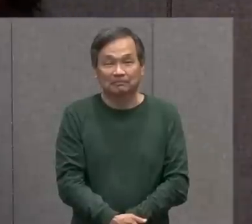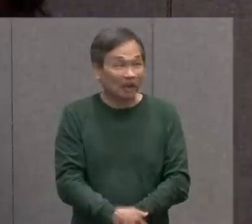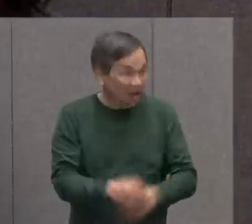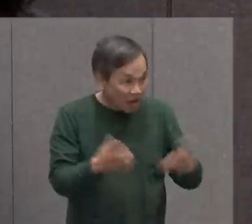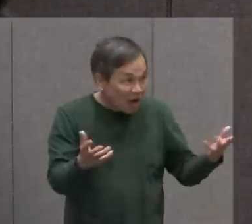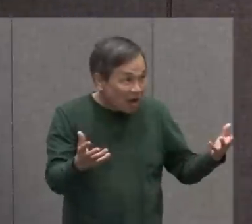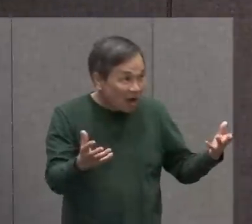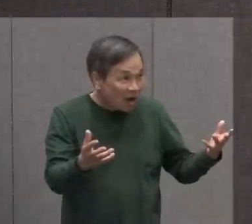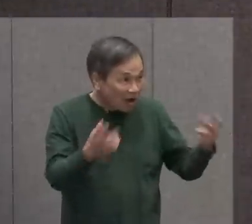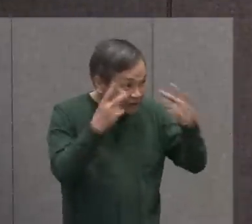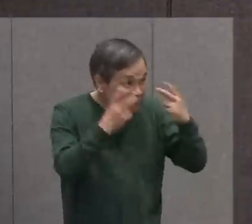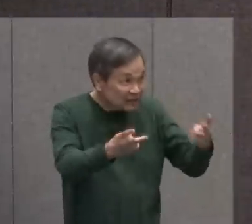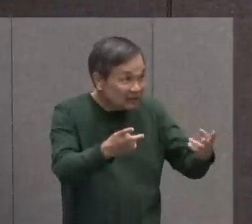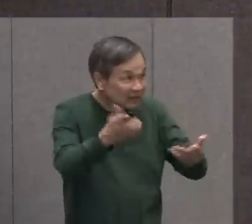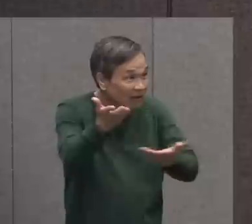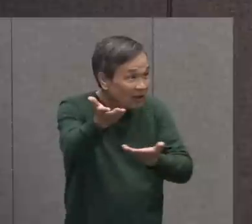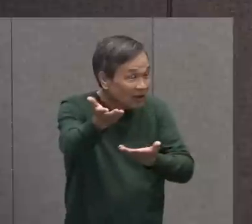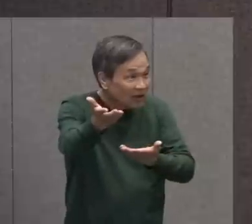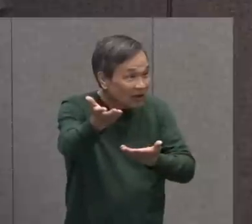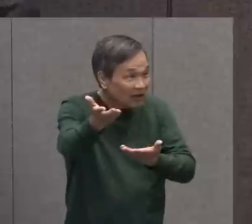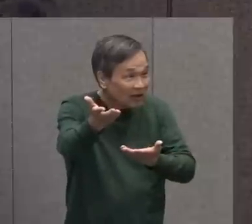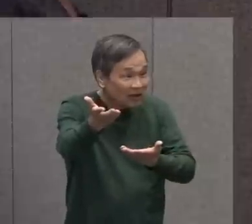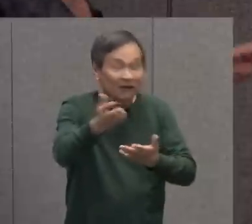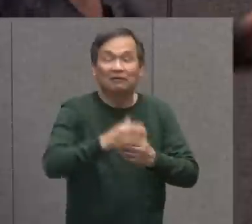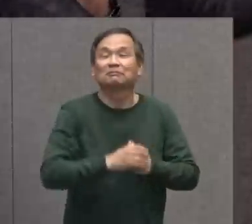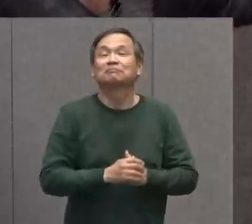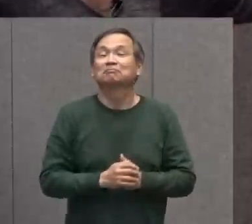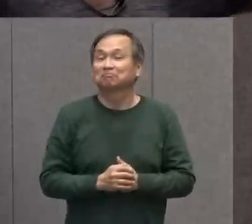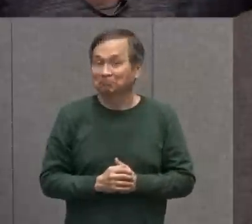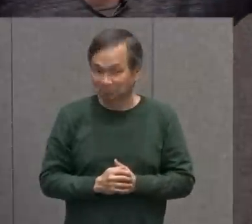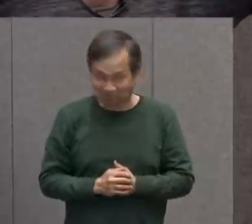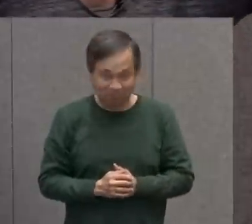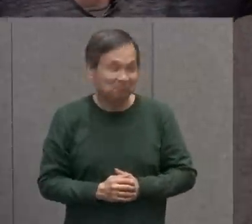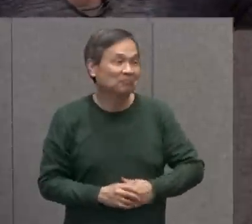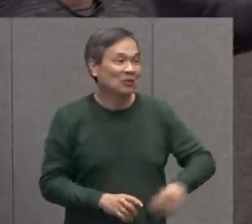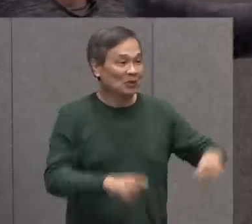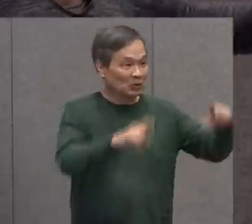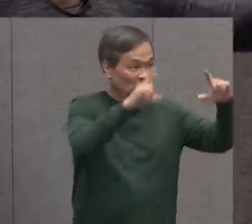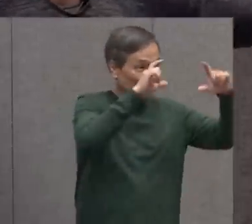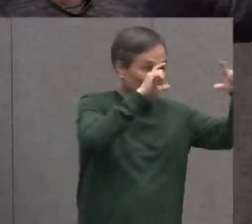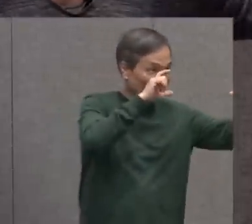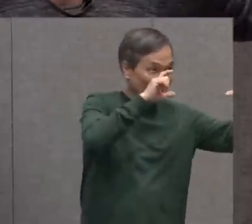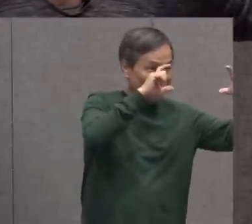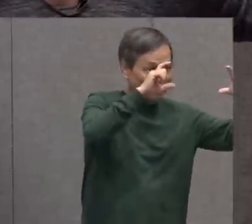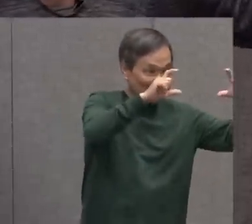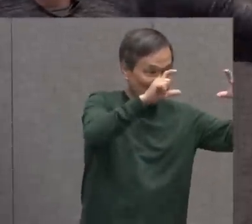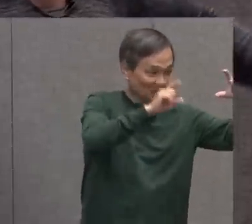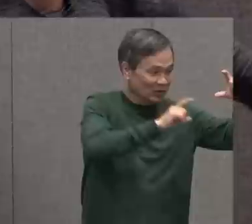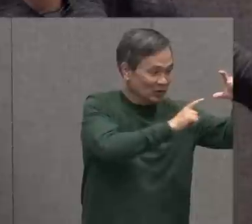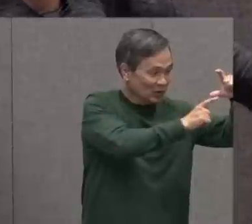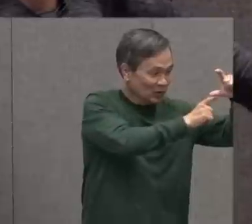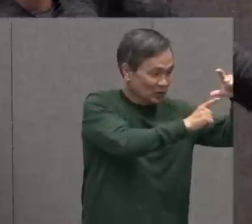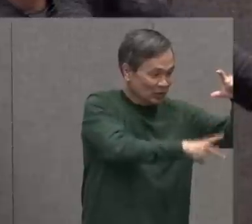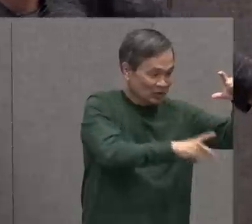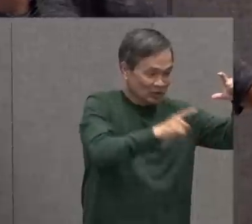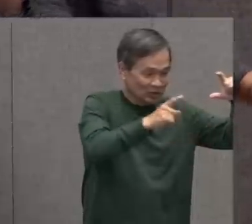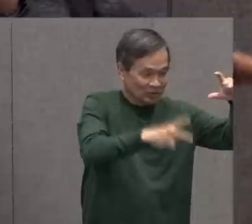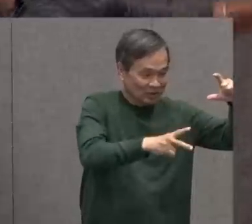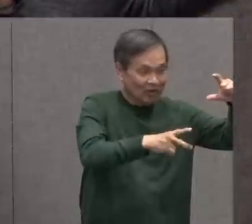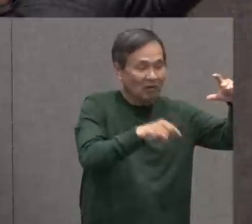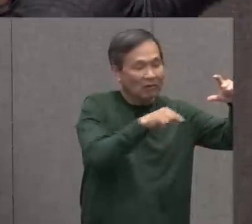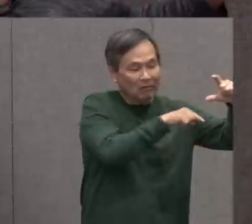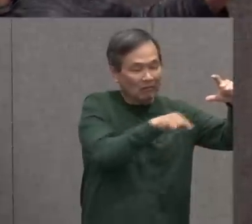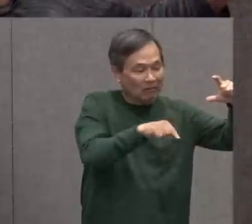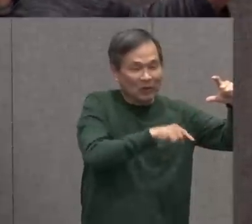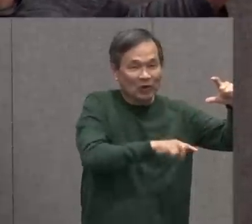Well, look at that. We sure do. Here's our 2 holes and our 2/3 to make 5.